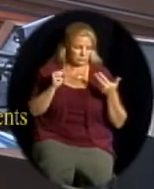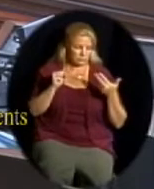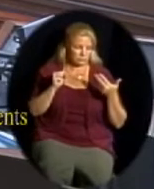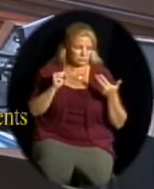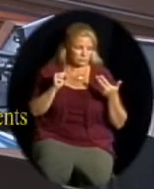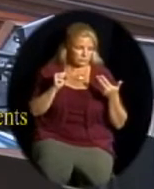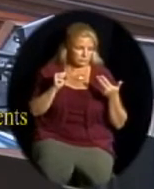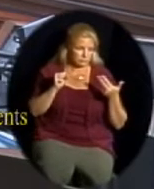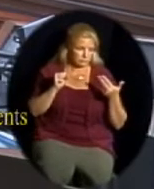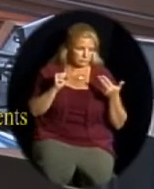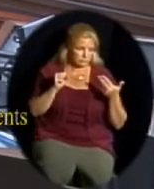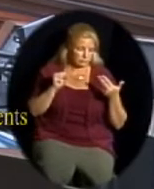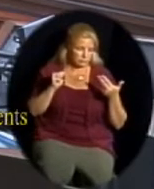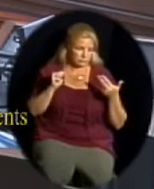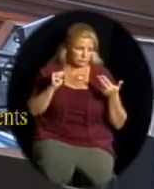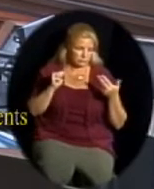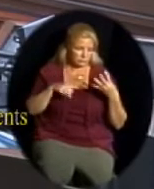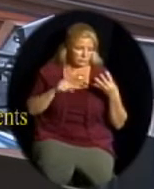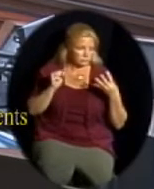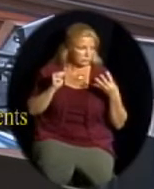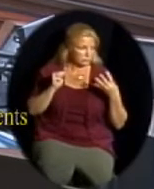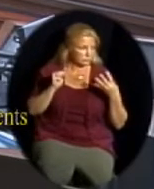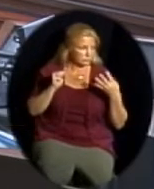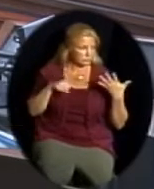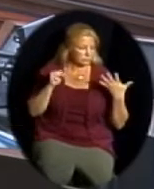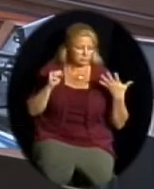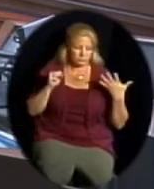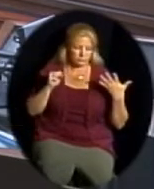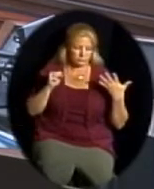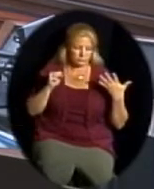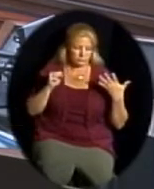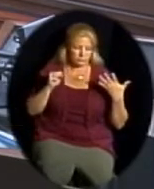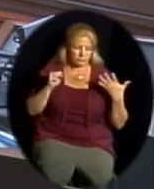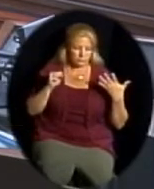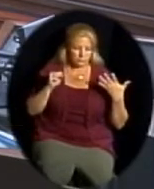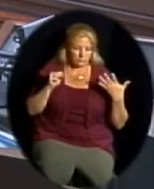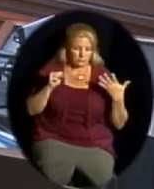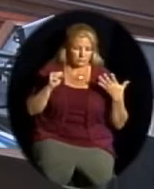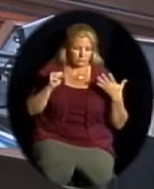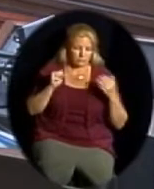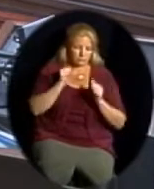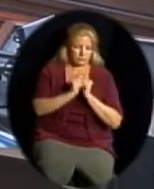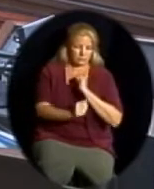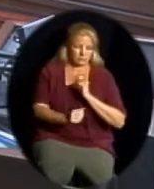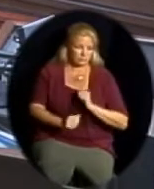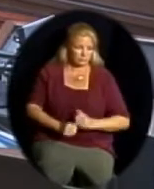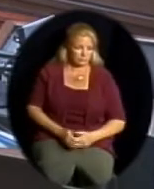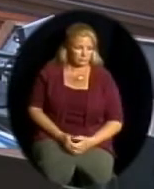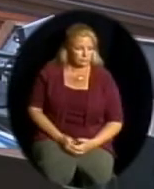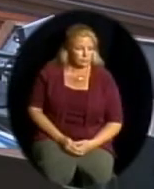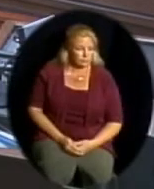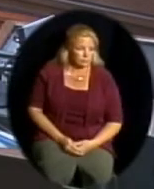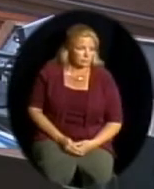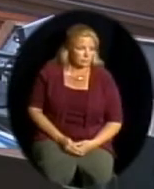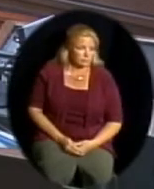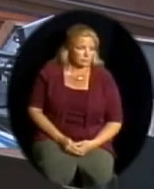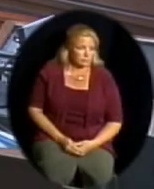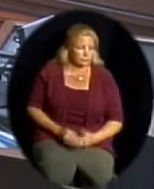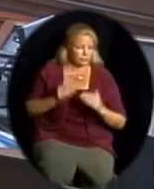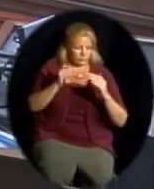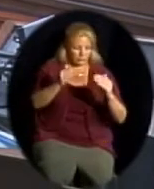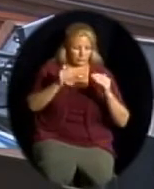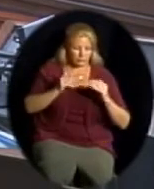Yes. Ms. Ashley, Yes. Mr. Churchman. Yes. And the motion carries. Moving on